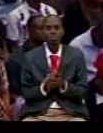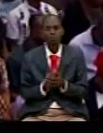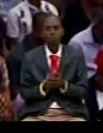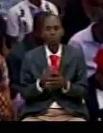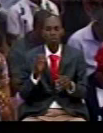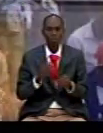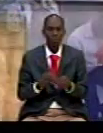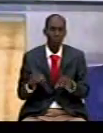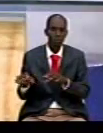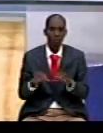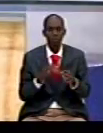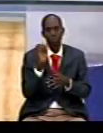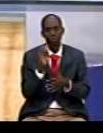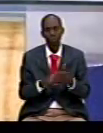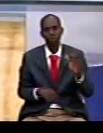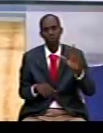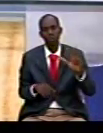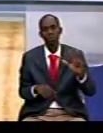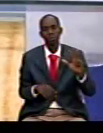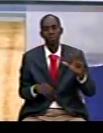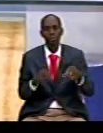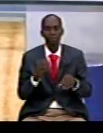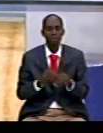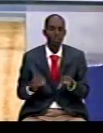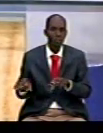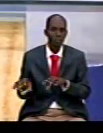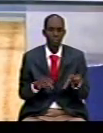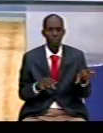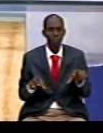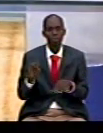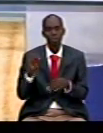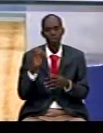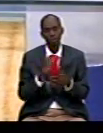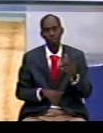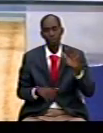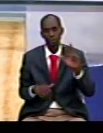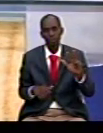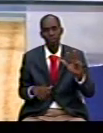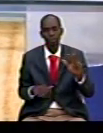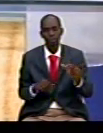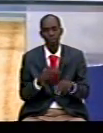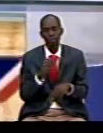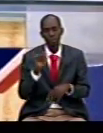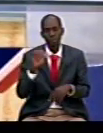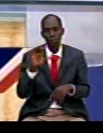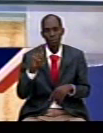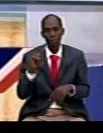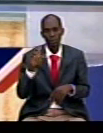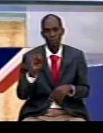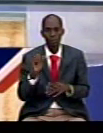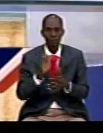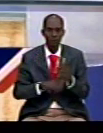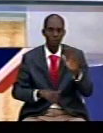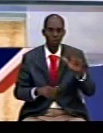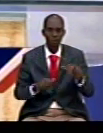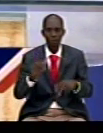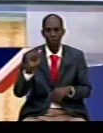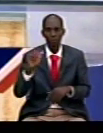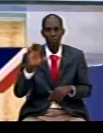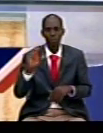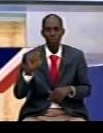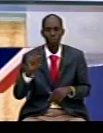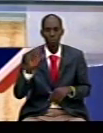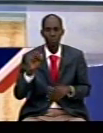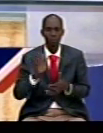Acts chapter 3. Acts chapter 3, verse 16. Acts